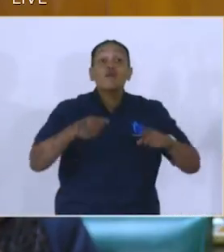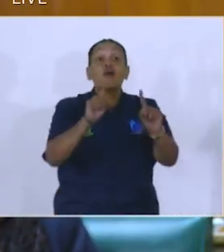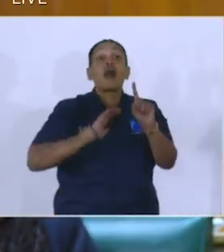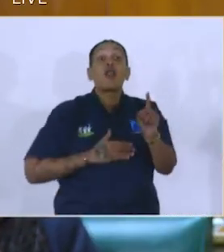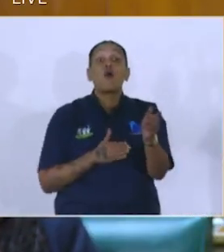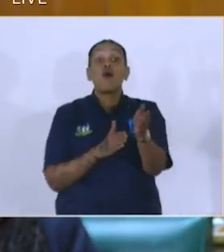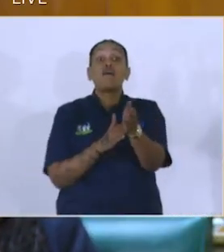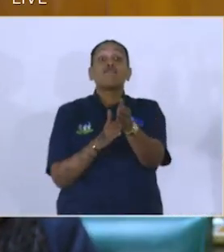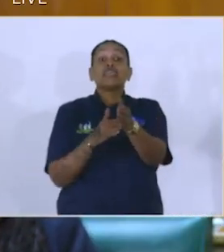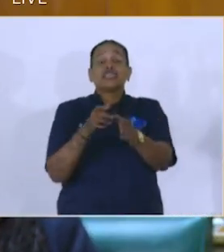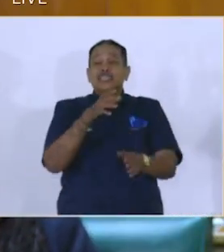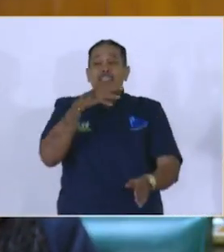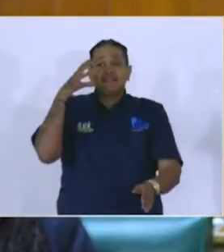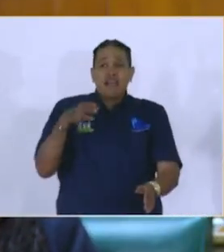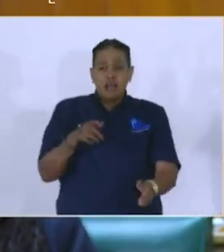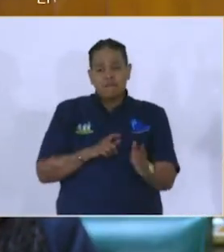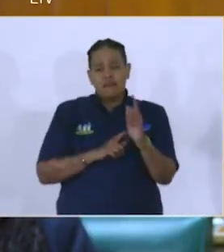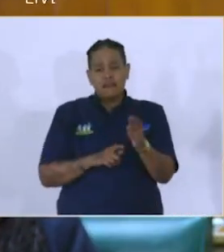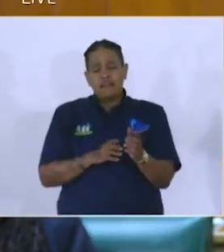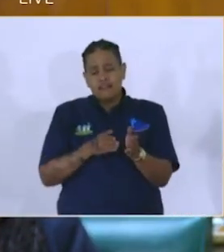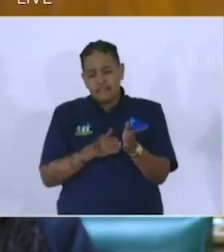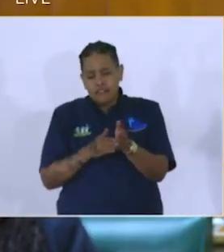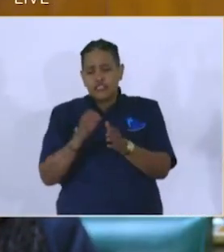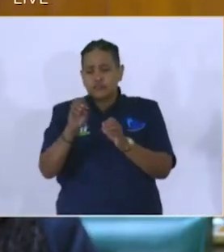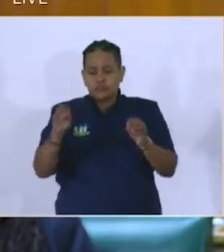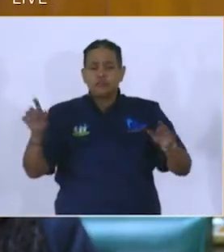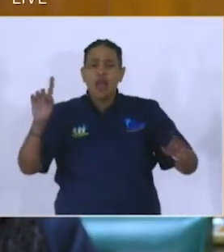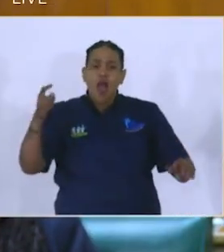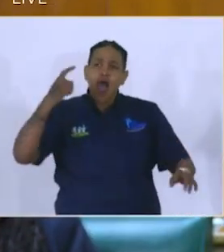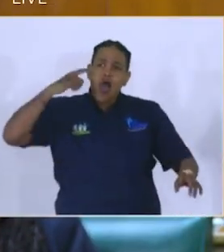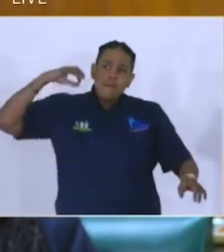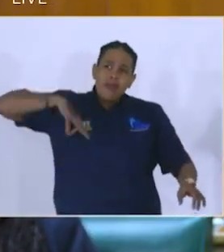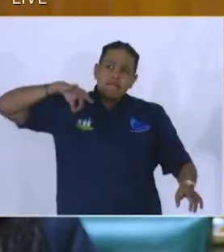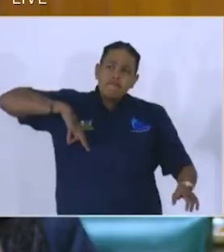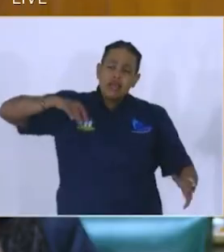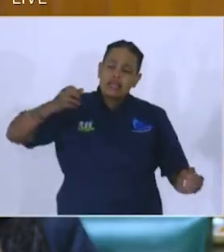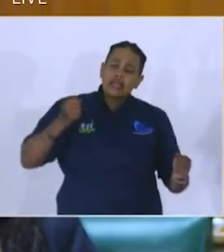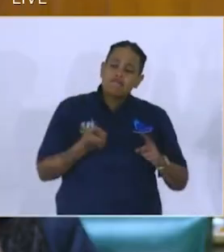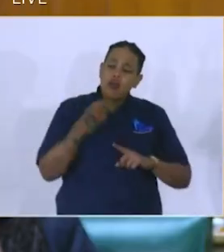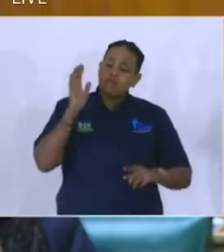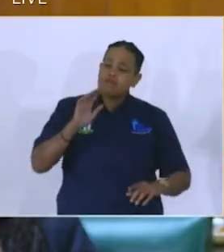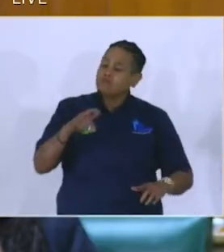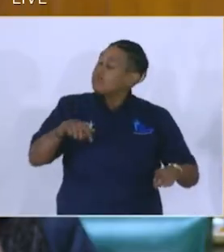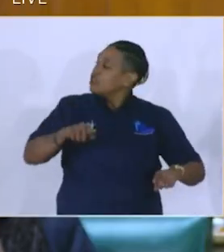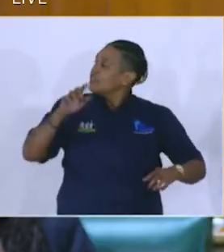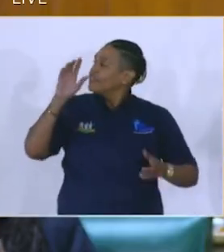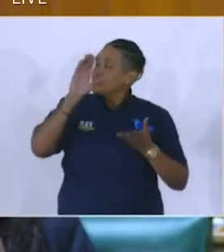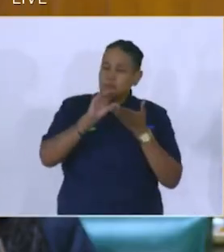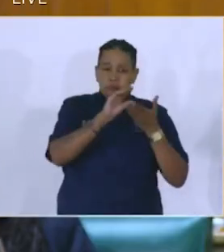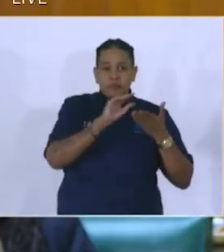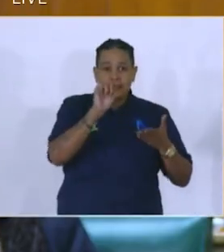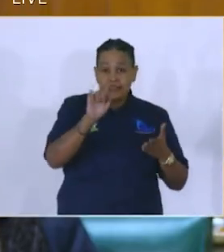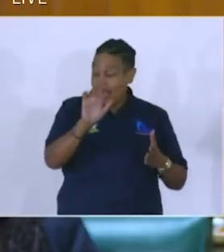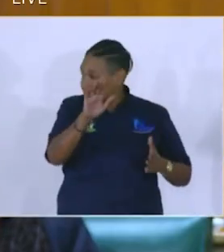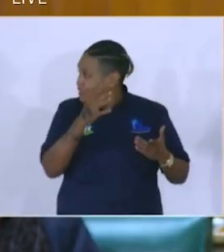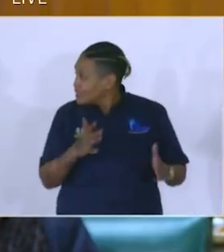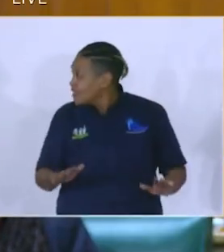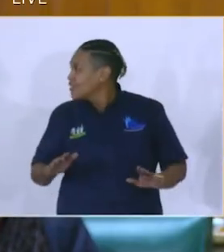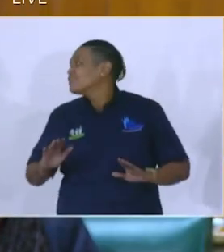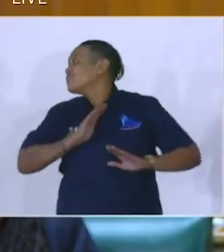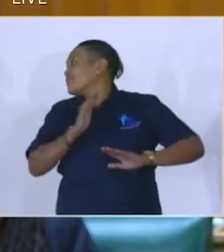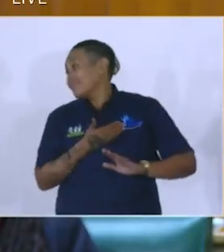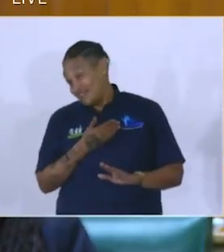have always benefited from these duty concessions, our